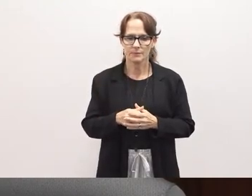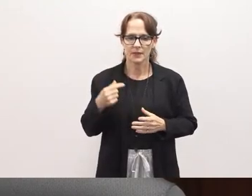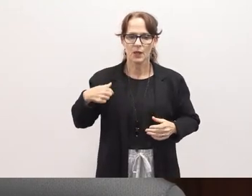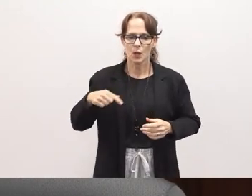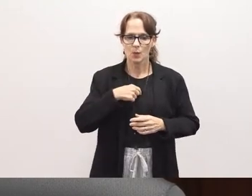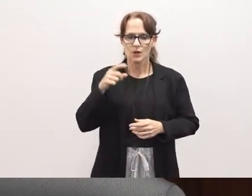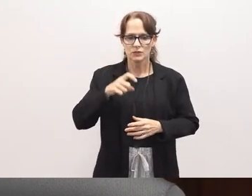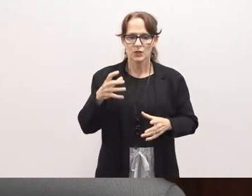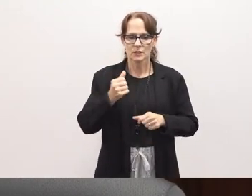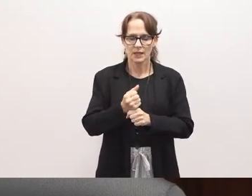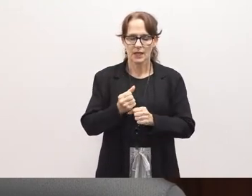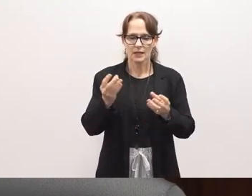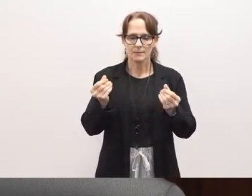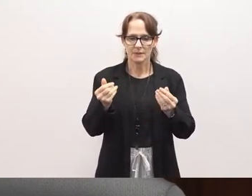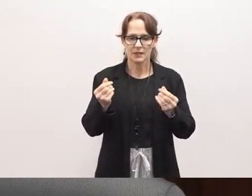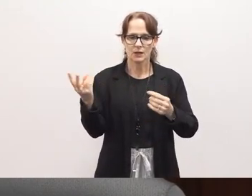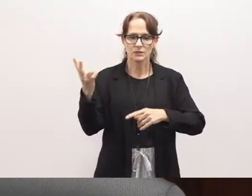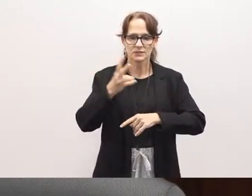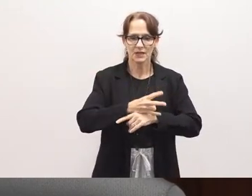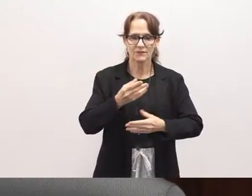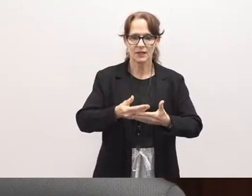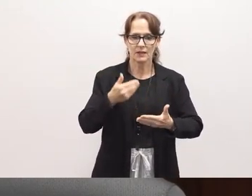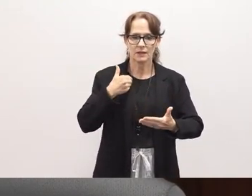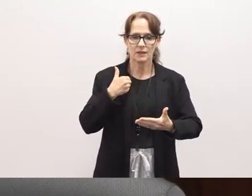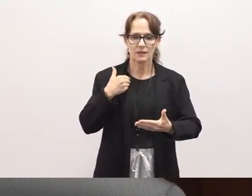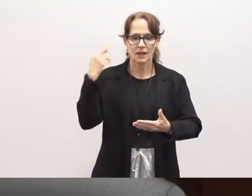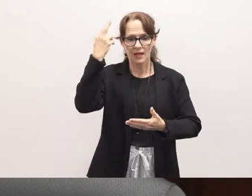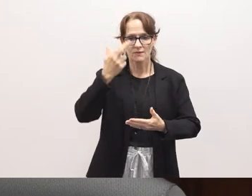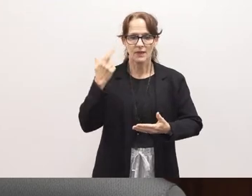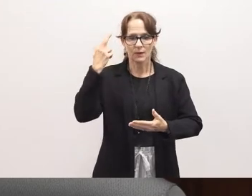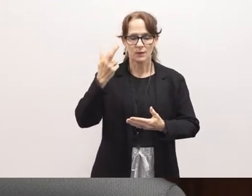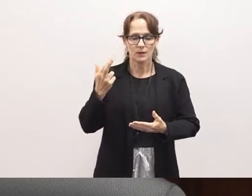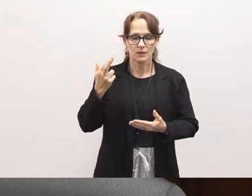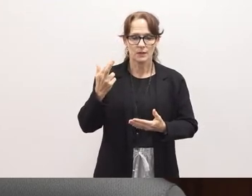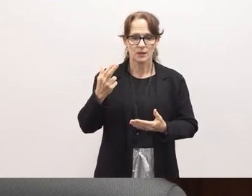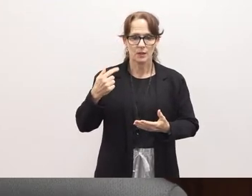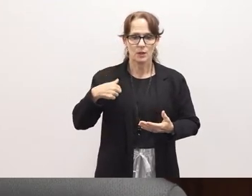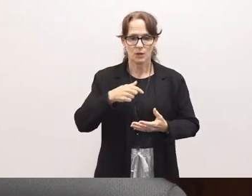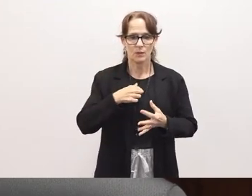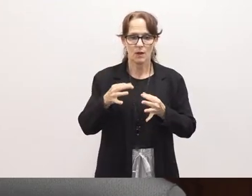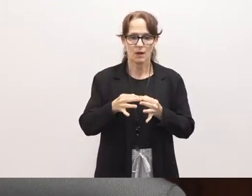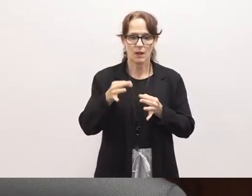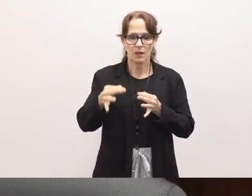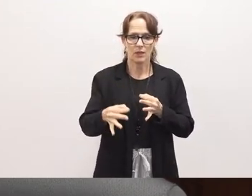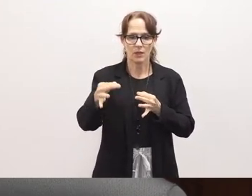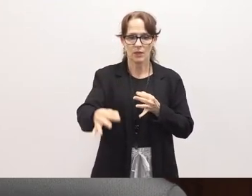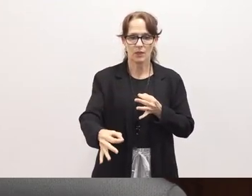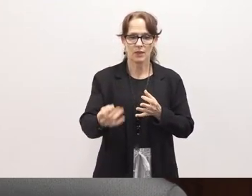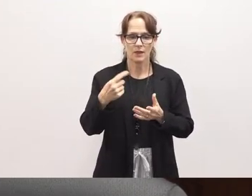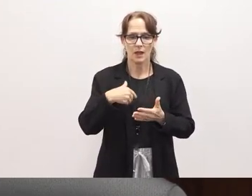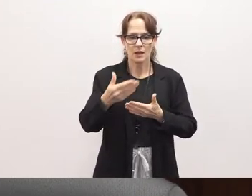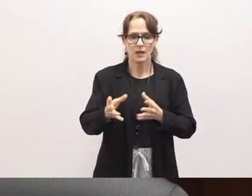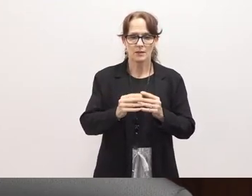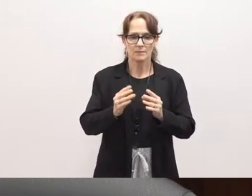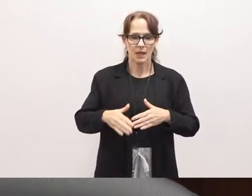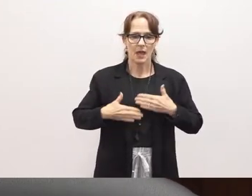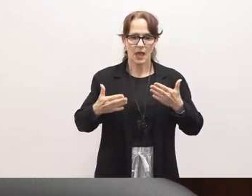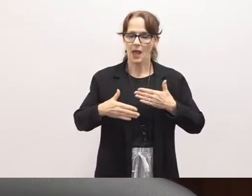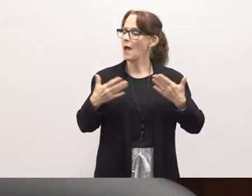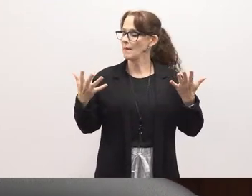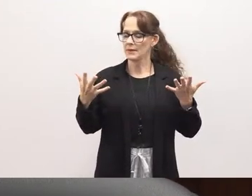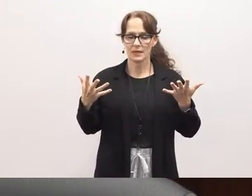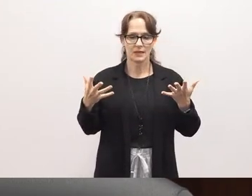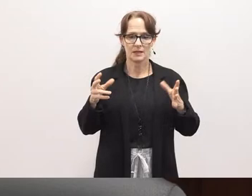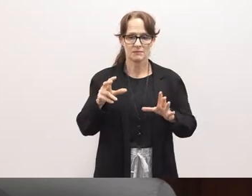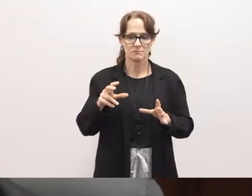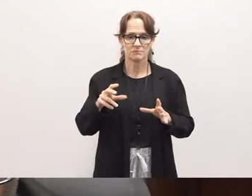should get material 7 days in advance. And if that's the reason why that we want to continue this to another meeting, I'm happy to withdraw